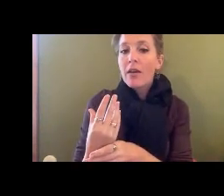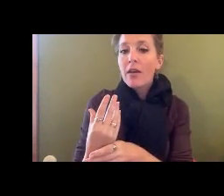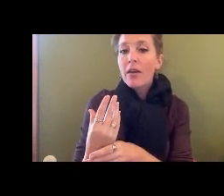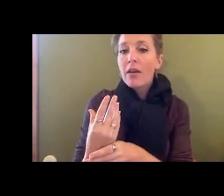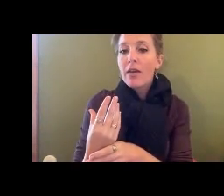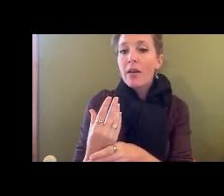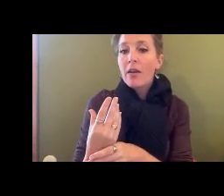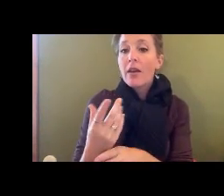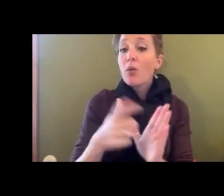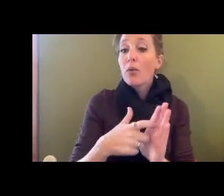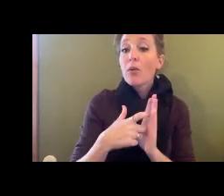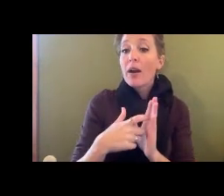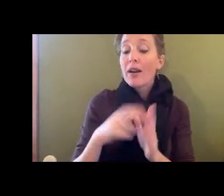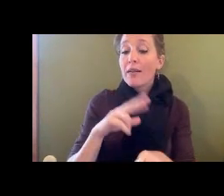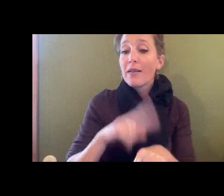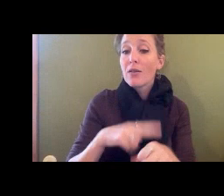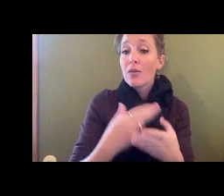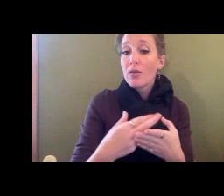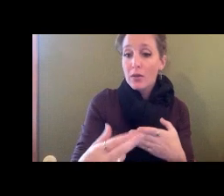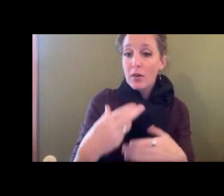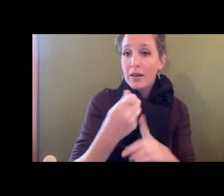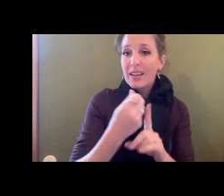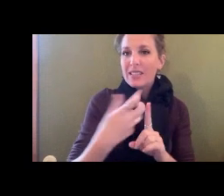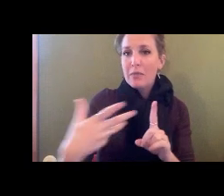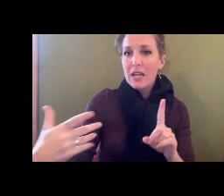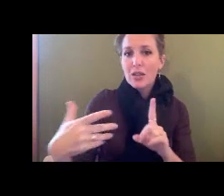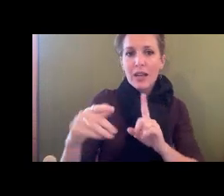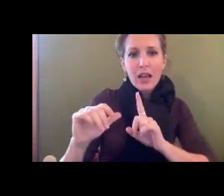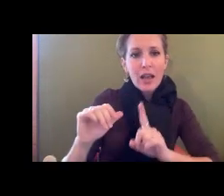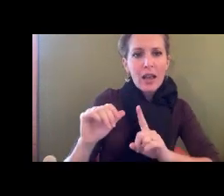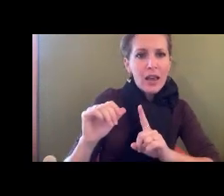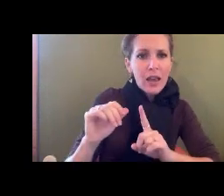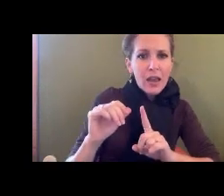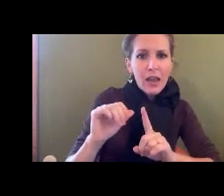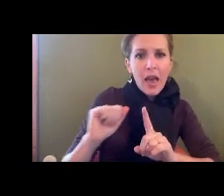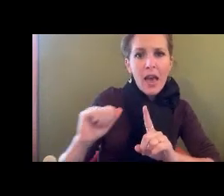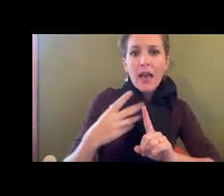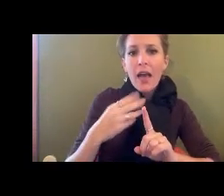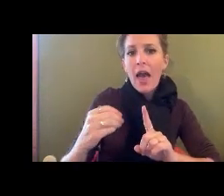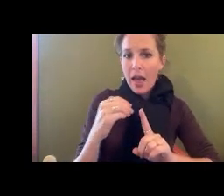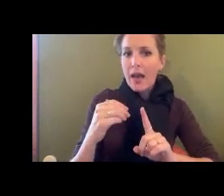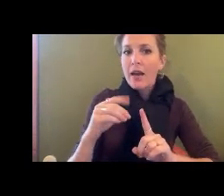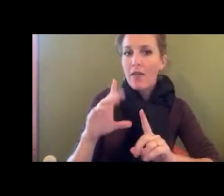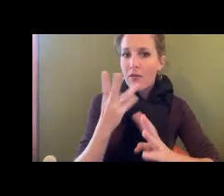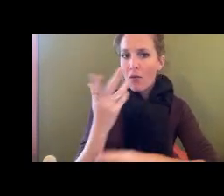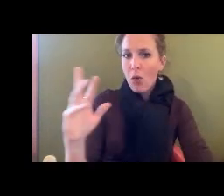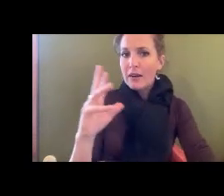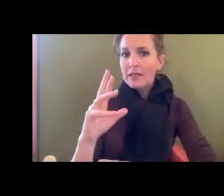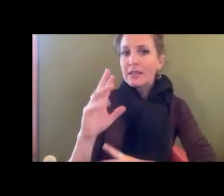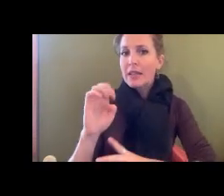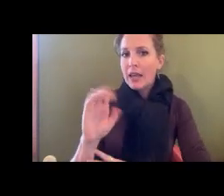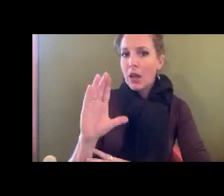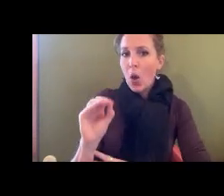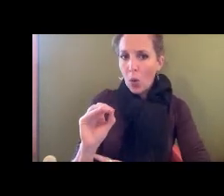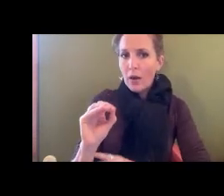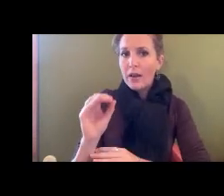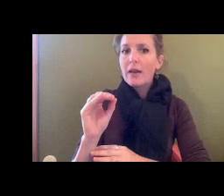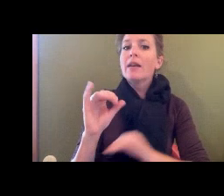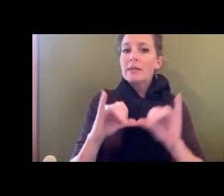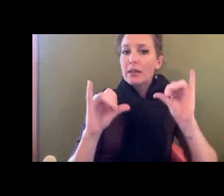natural resources, including the expansion of ag into forests and other critical ecosystems. And such an expansion would threaten